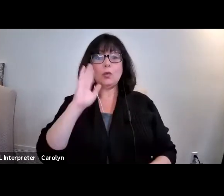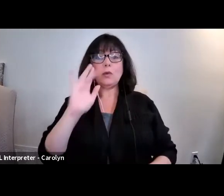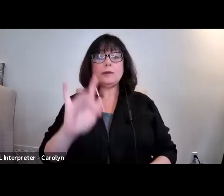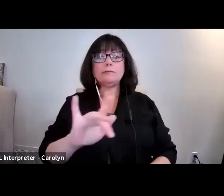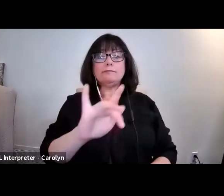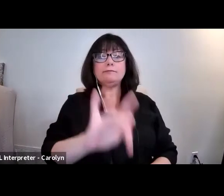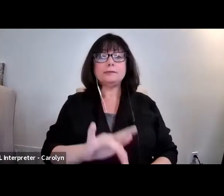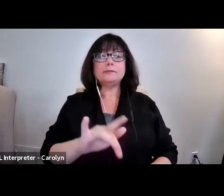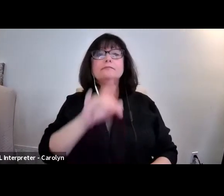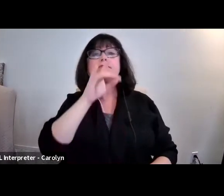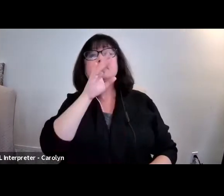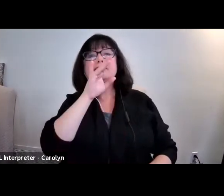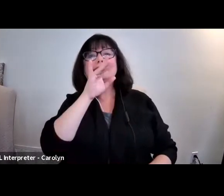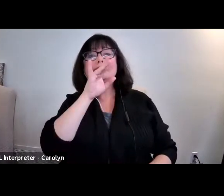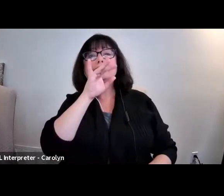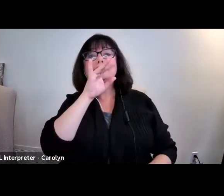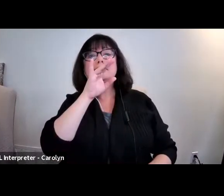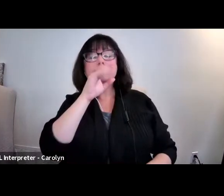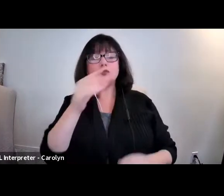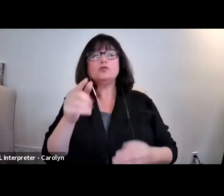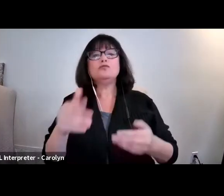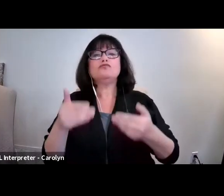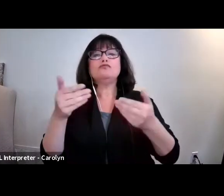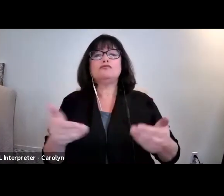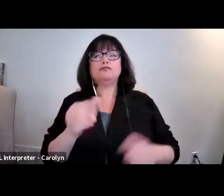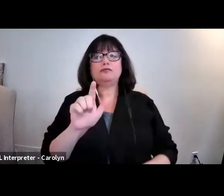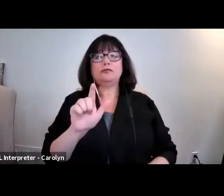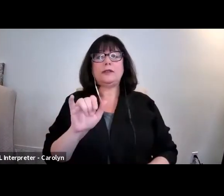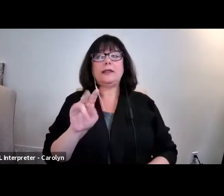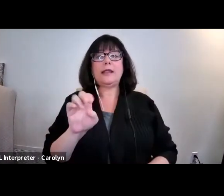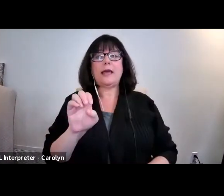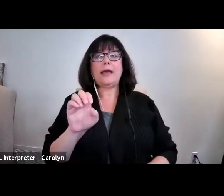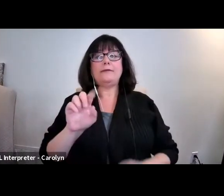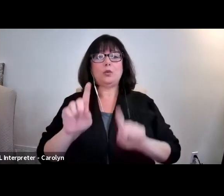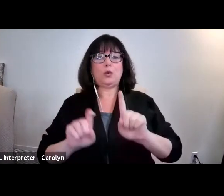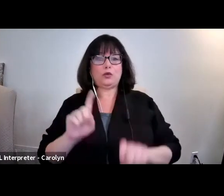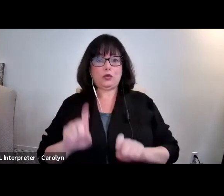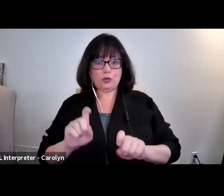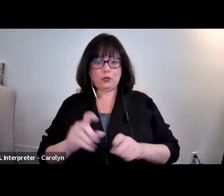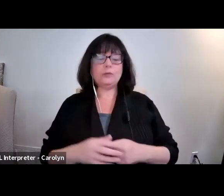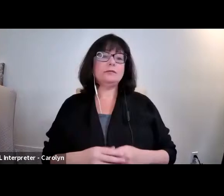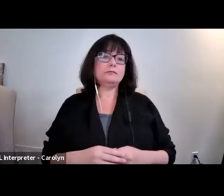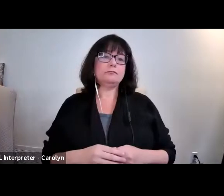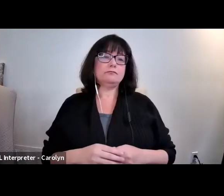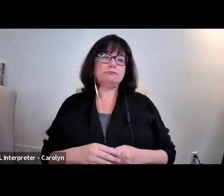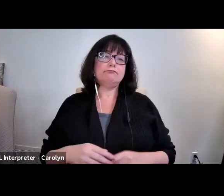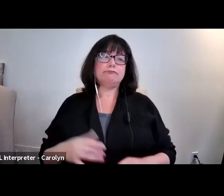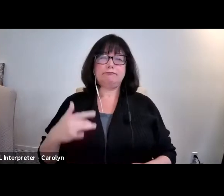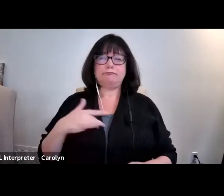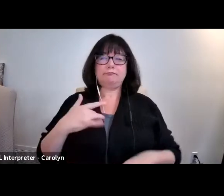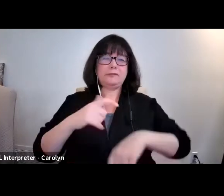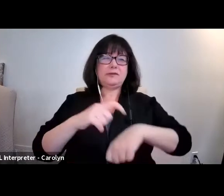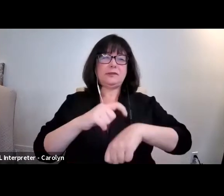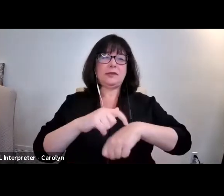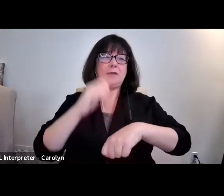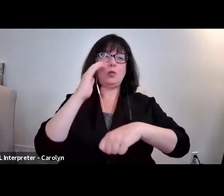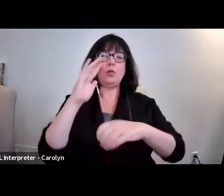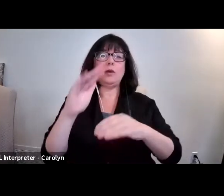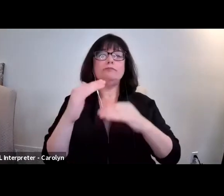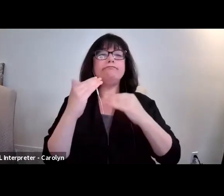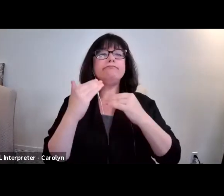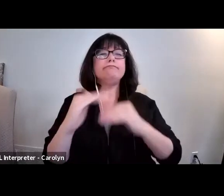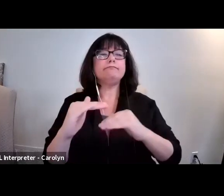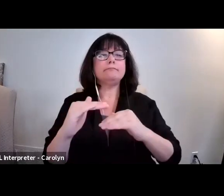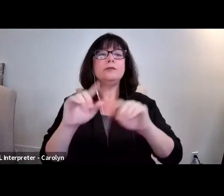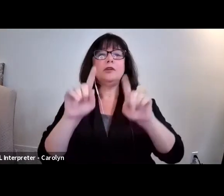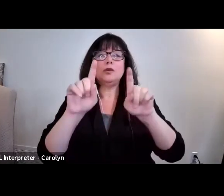live. There will likely be more questions than we have time to answer. Anything that we are unable to answer during today's town hall